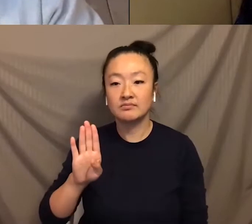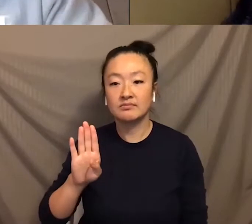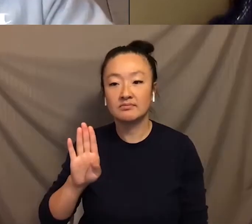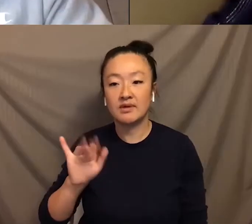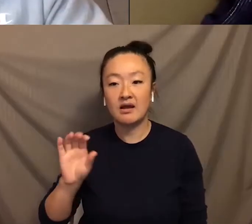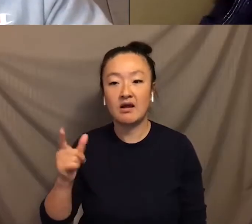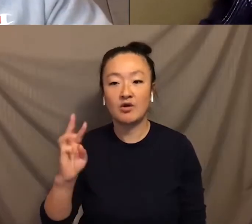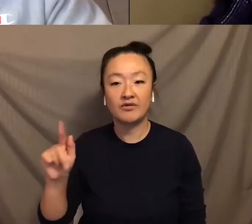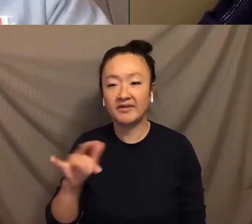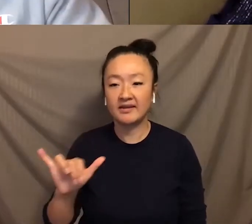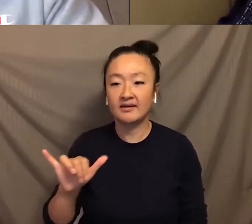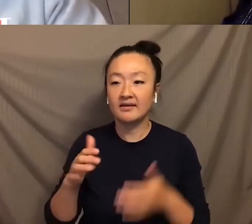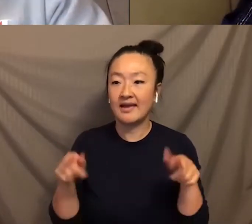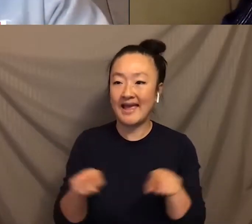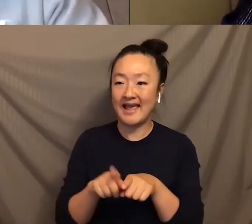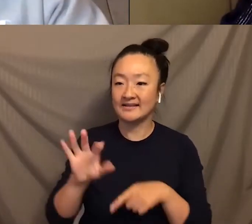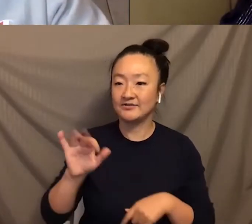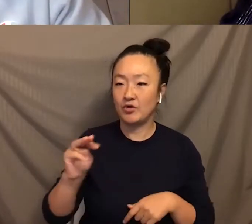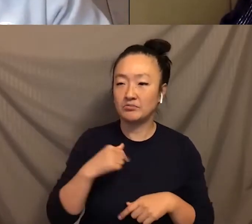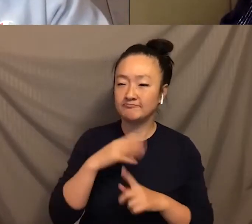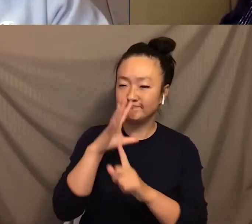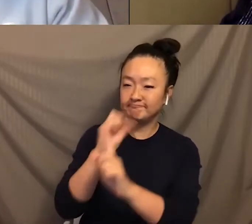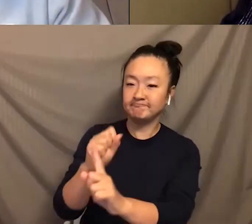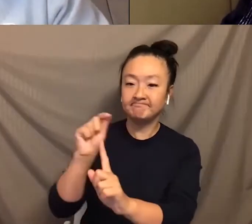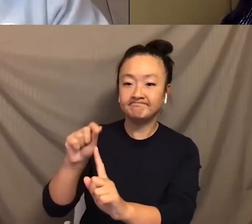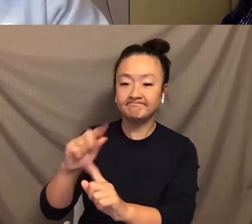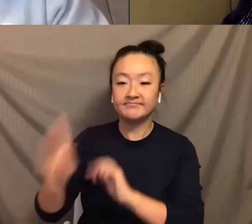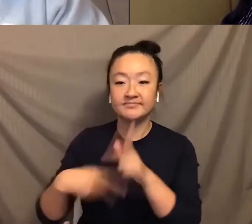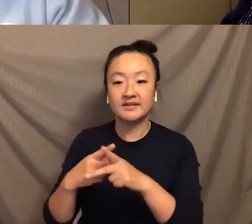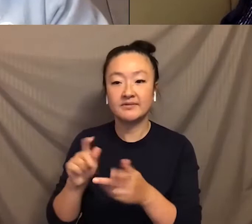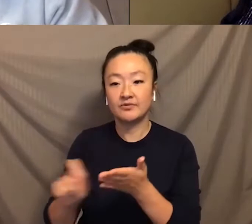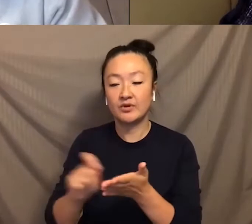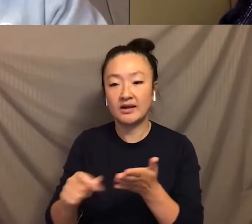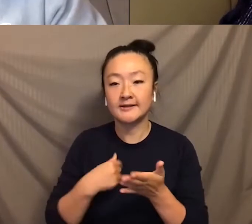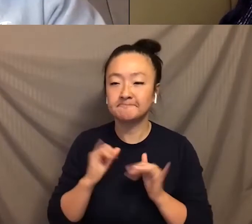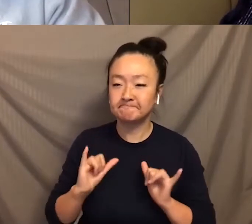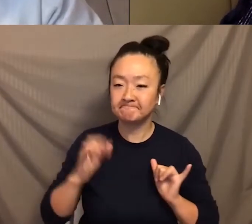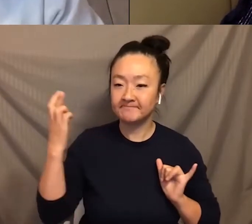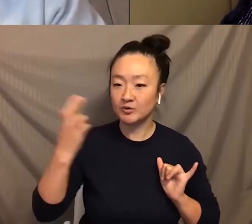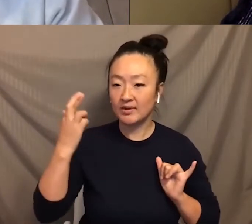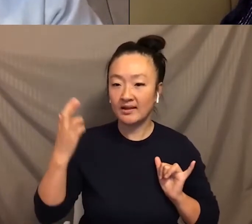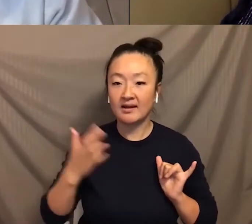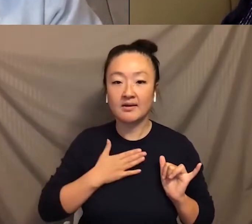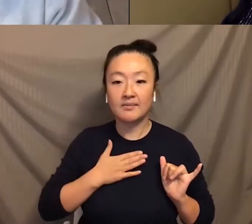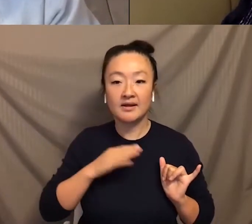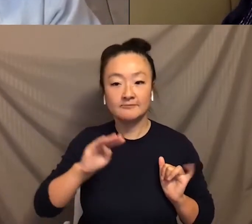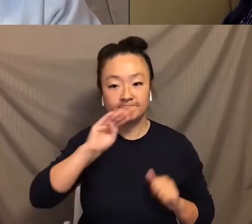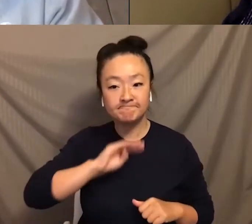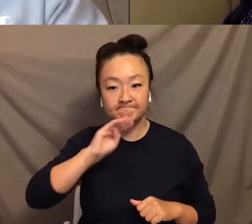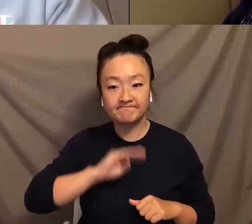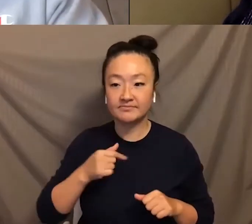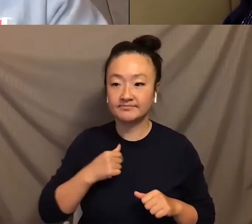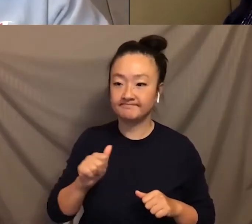me uh, to this kind of writing? And I realized it was because of my own frustrations as